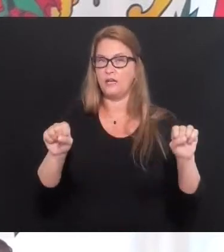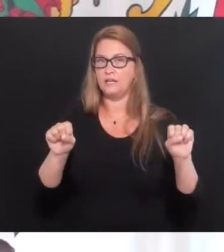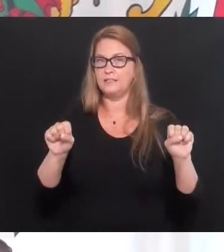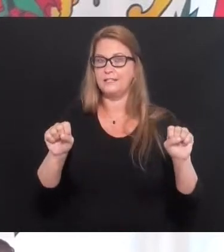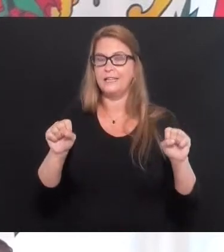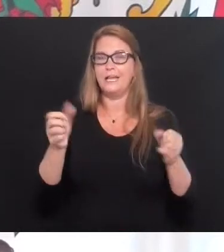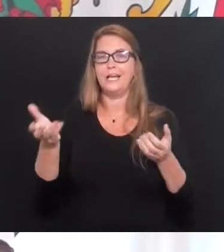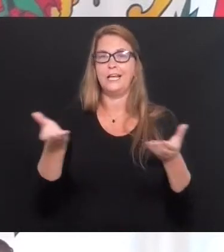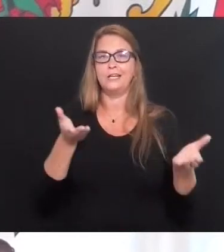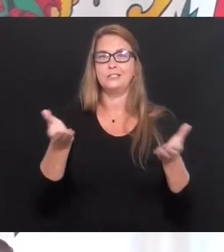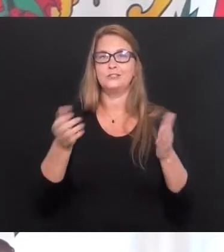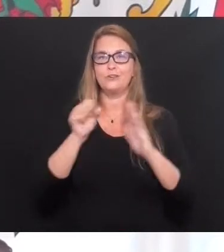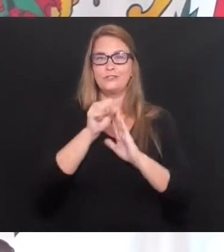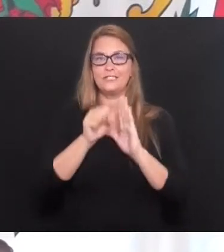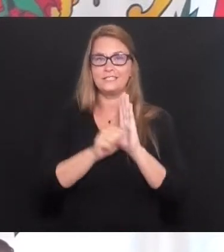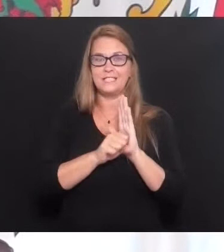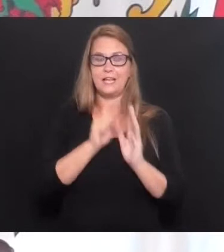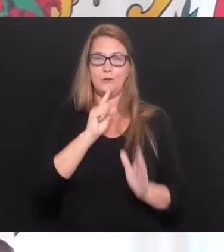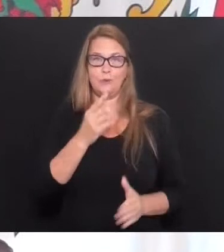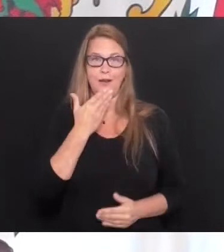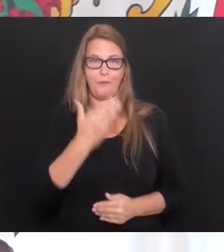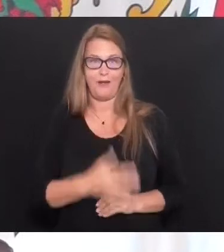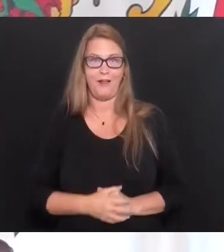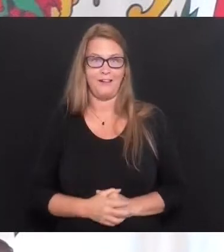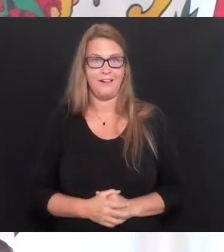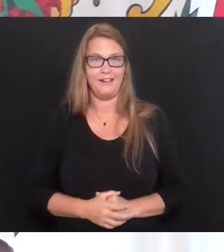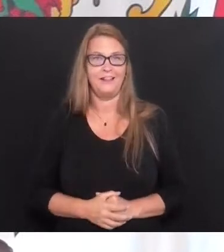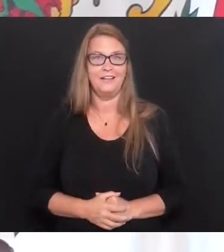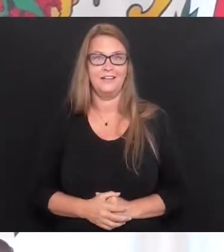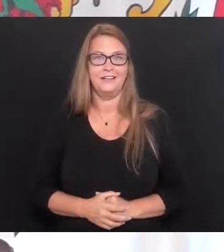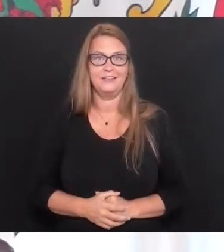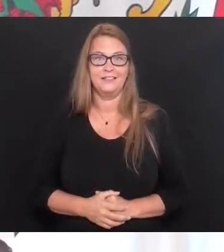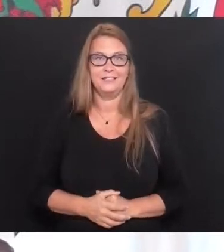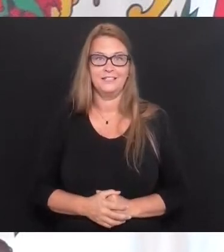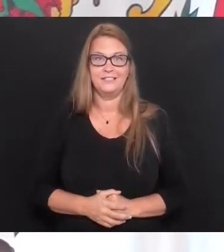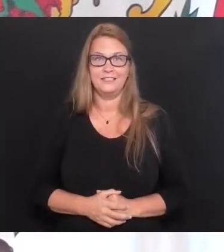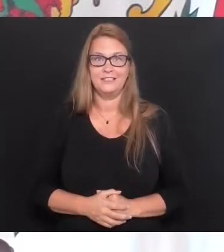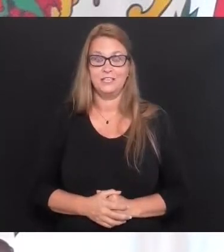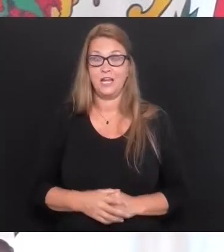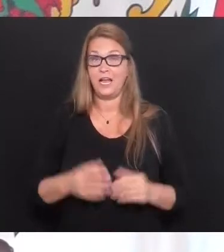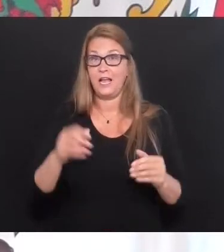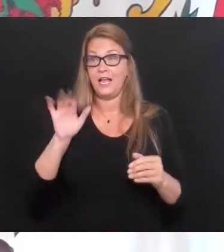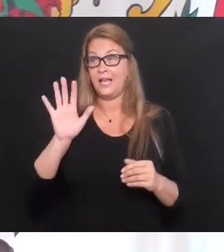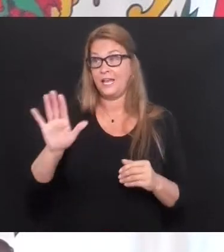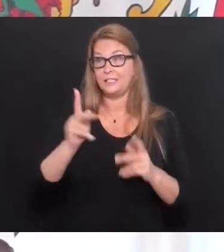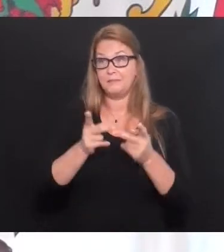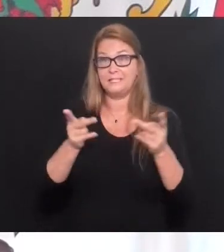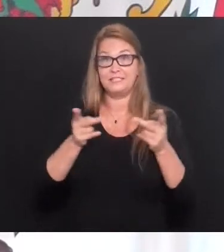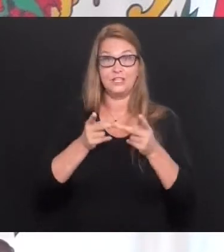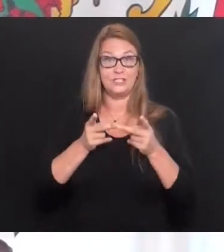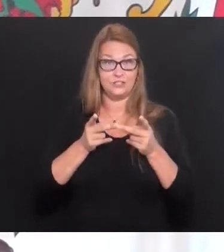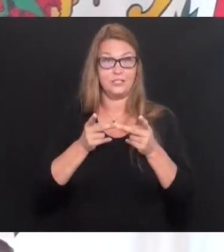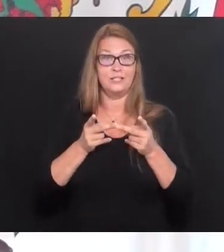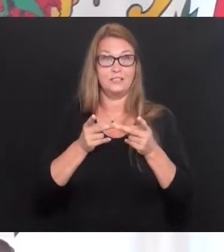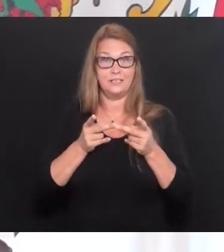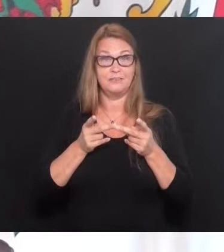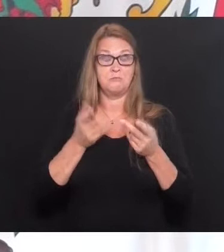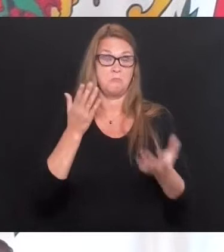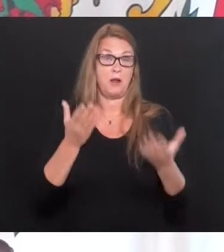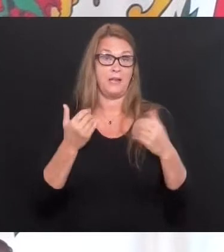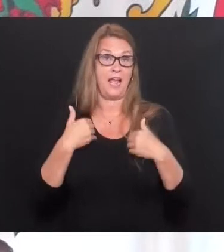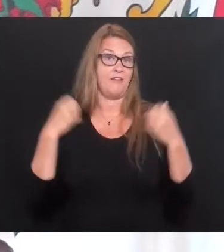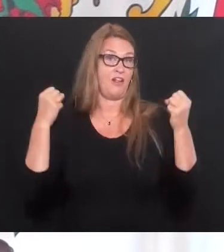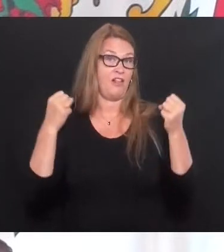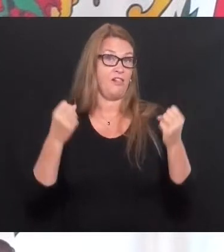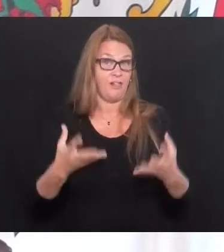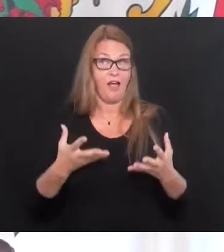this state really, really well. In a position a lot of times that people probably cast a lot of rocks,